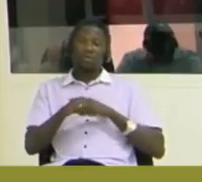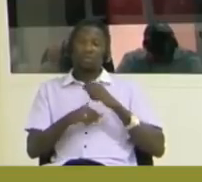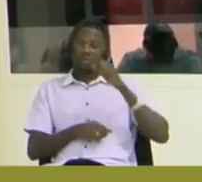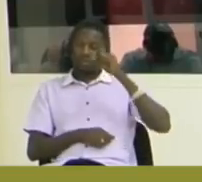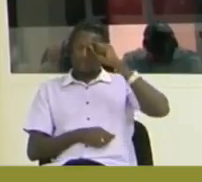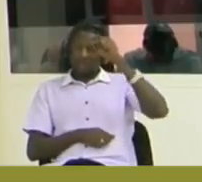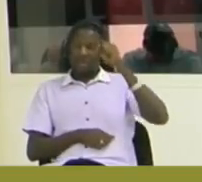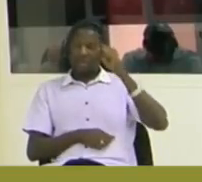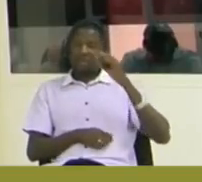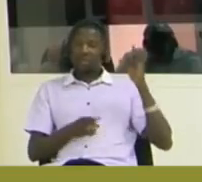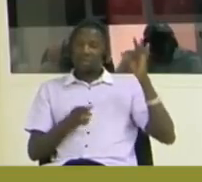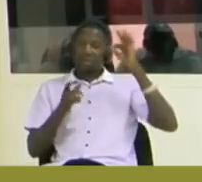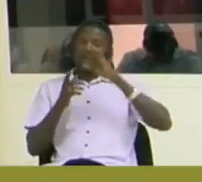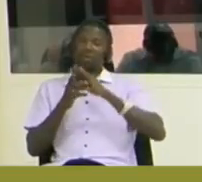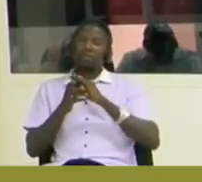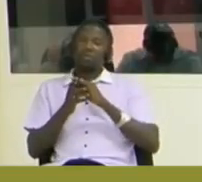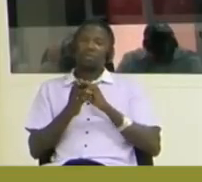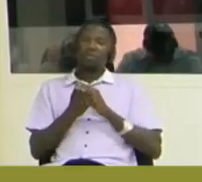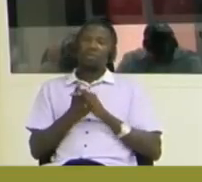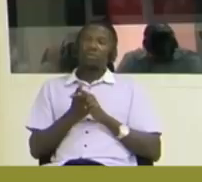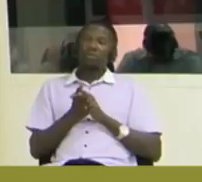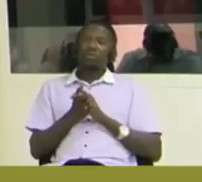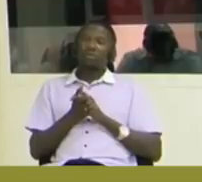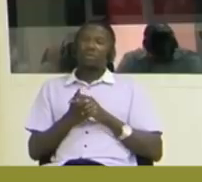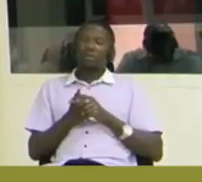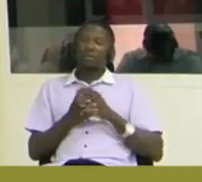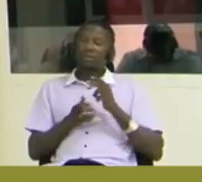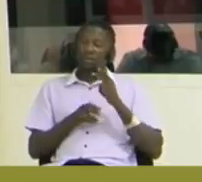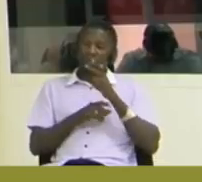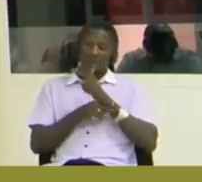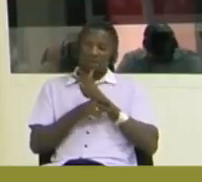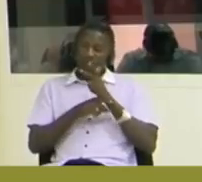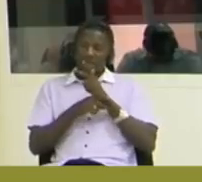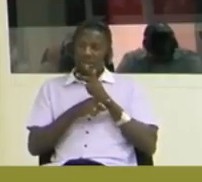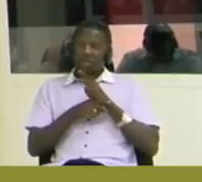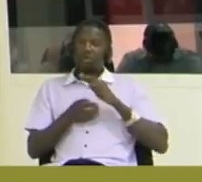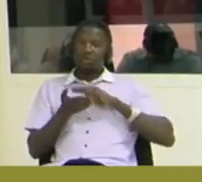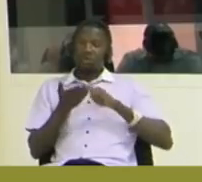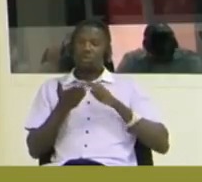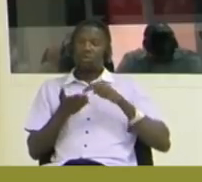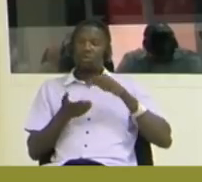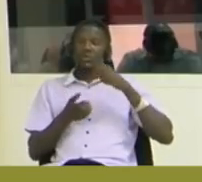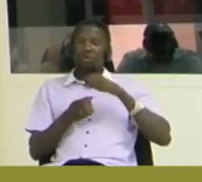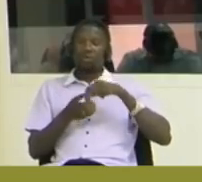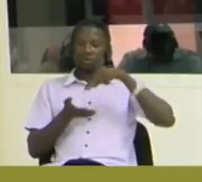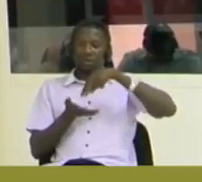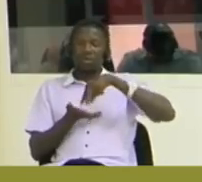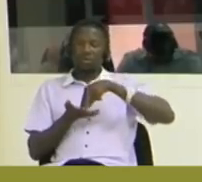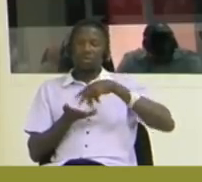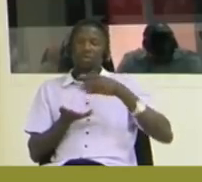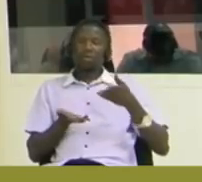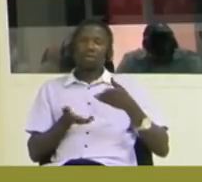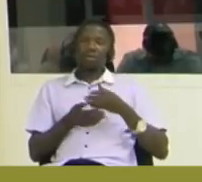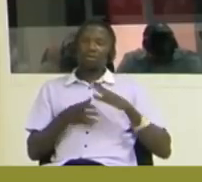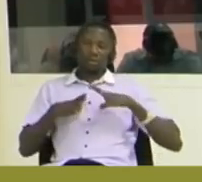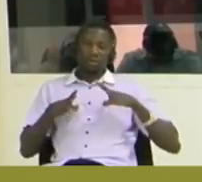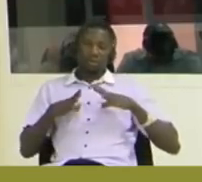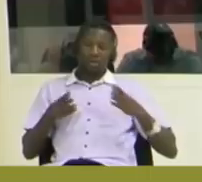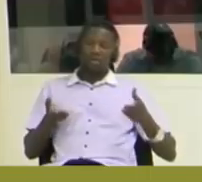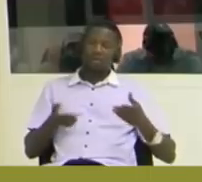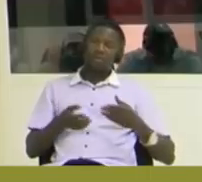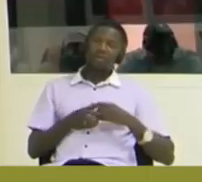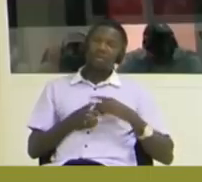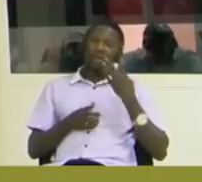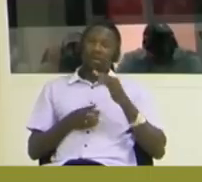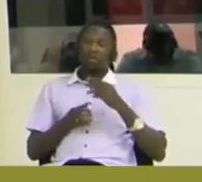president's trips, the state guards are normally put on standby. And so